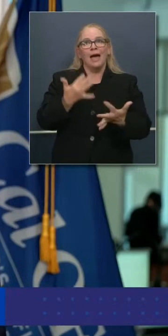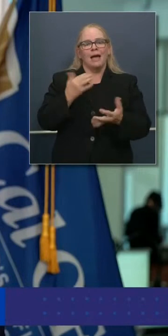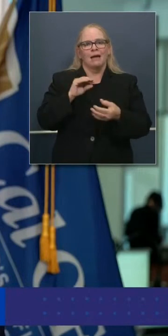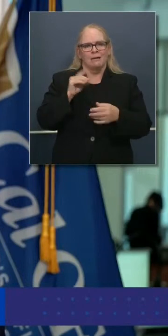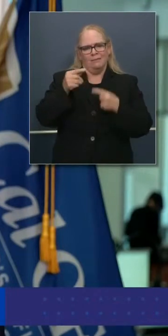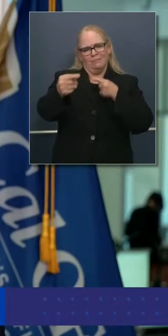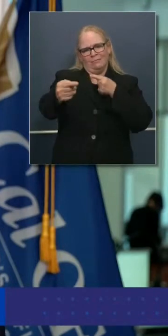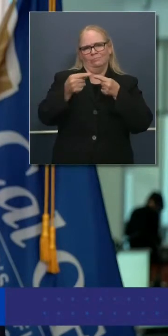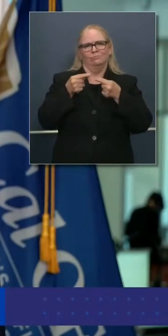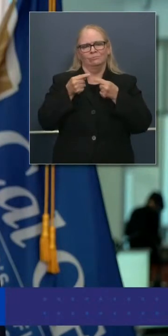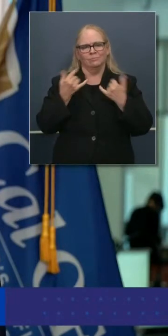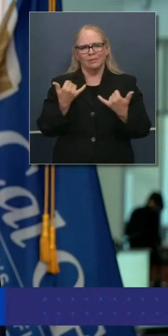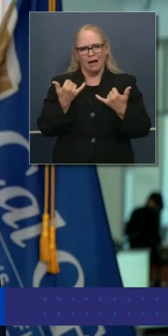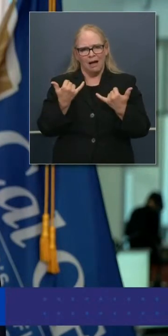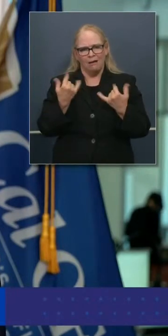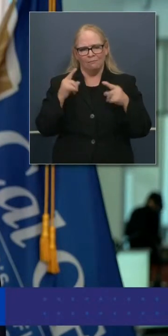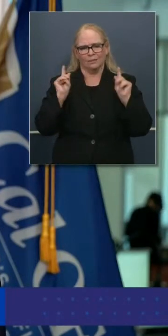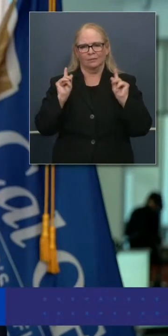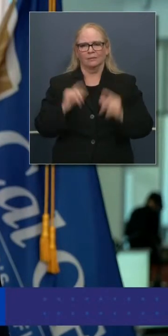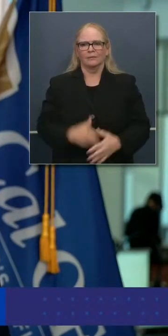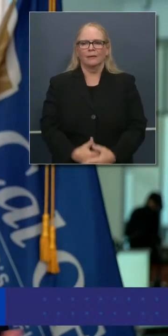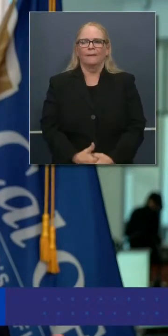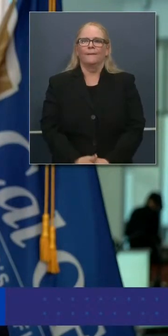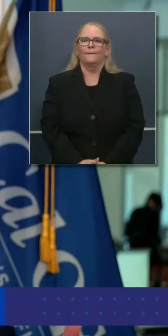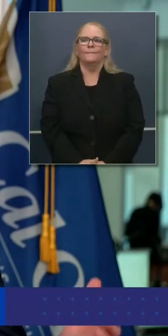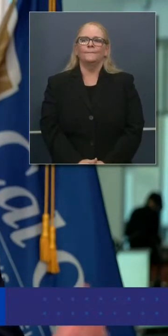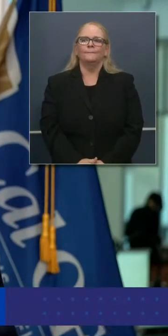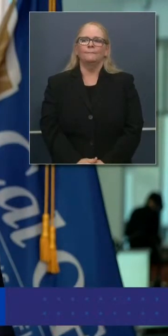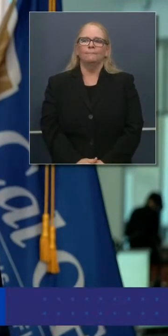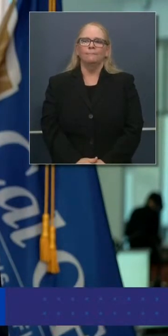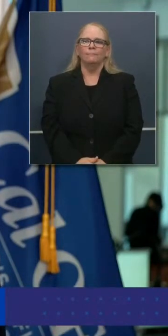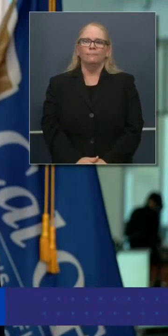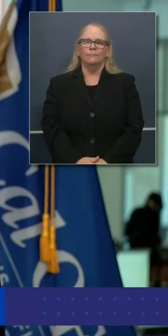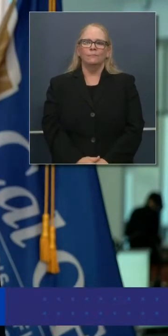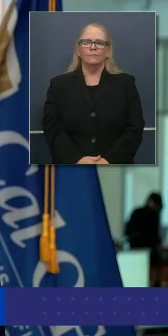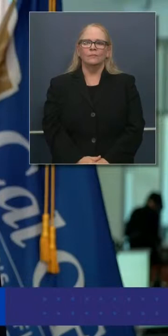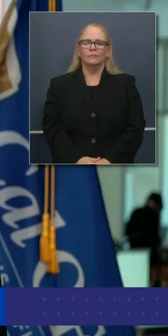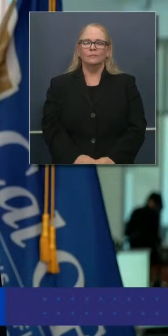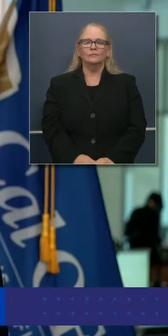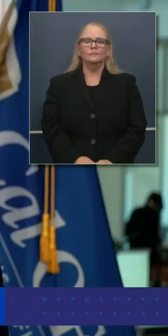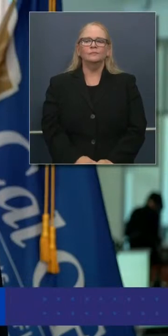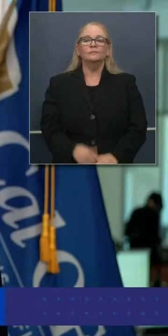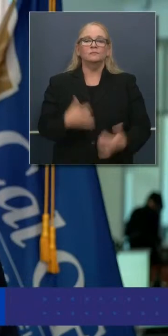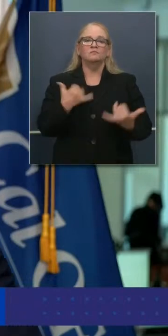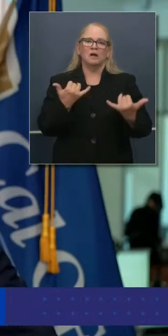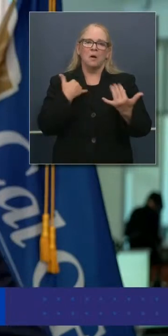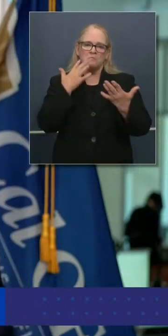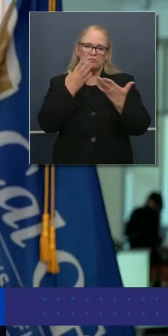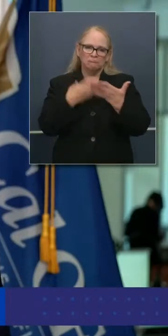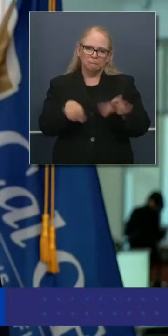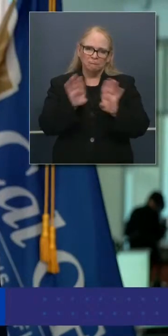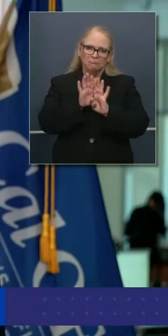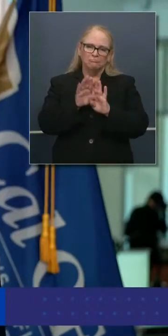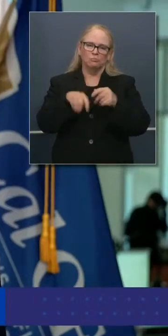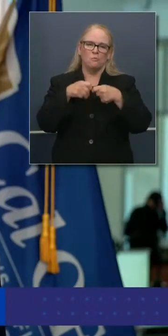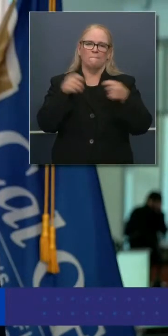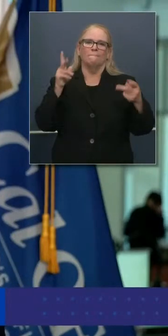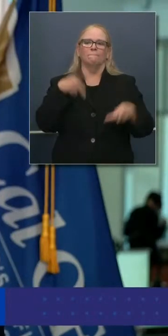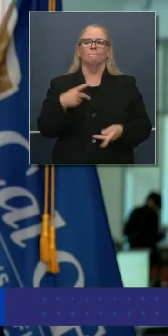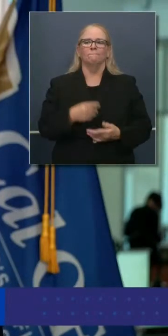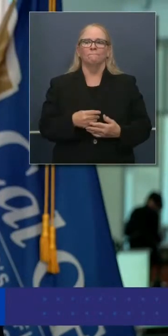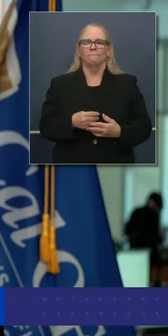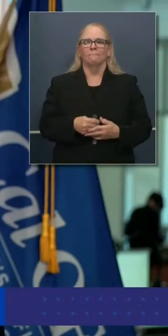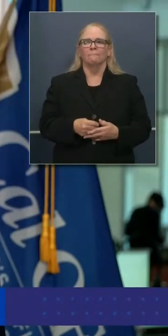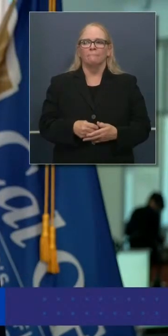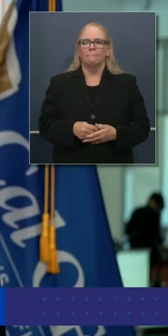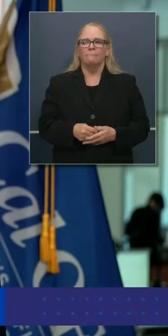to access to the tests, and in conclusion, so I know that was the last question, it also connects to